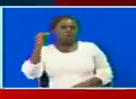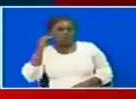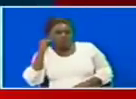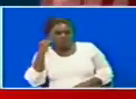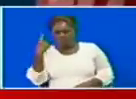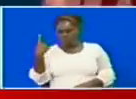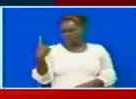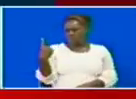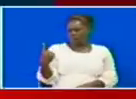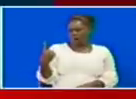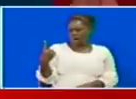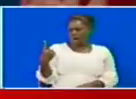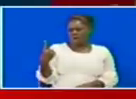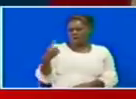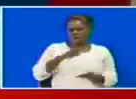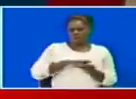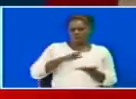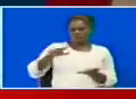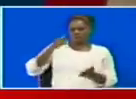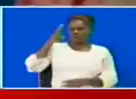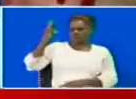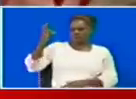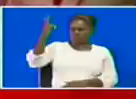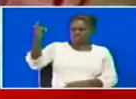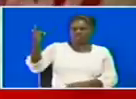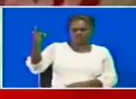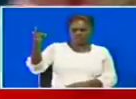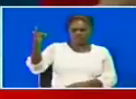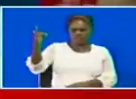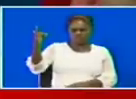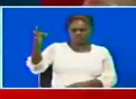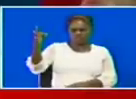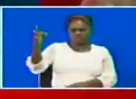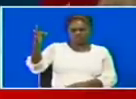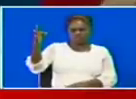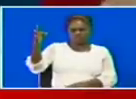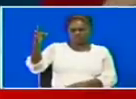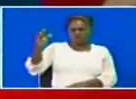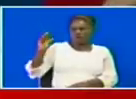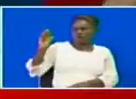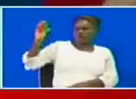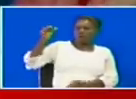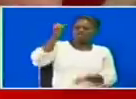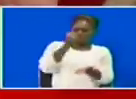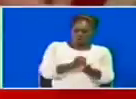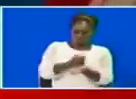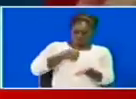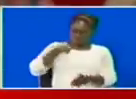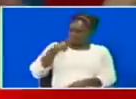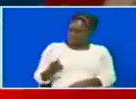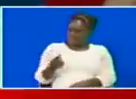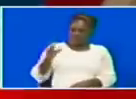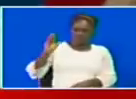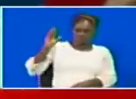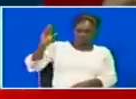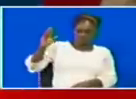and one glorious Destiny the oath of office I take today is an oath